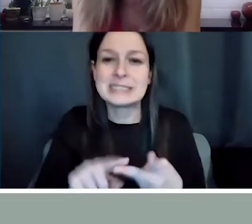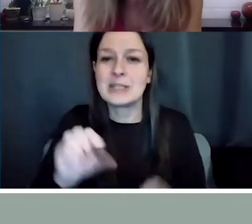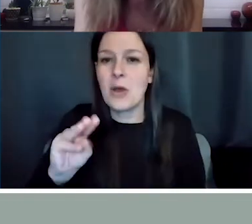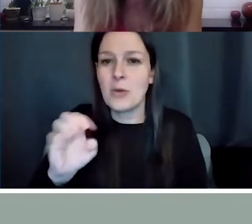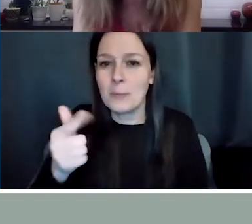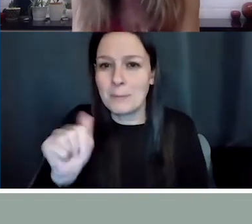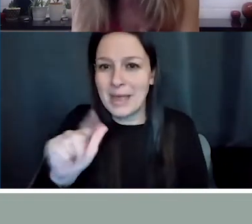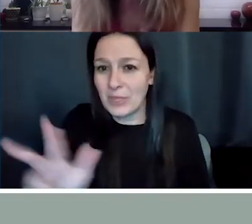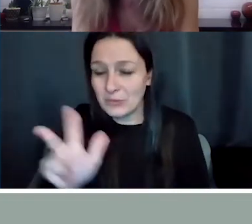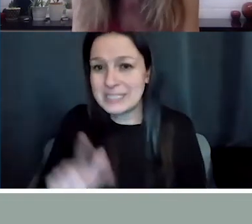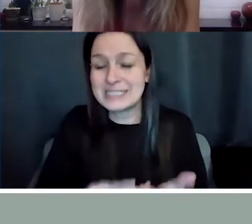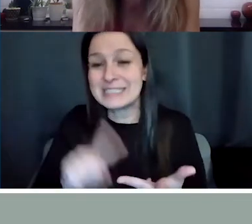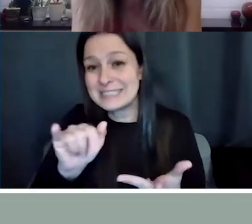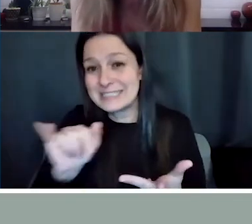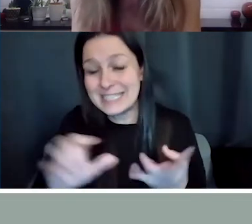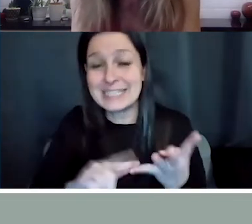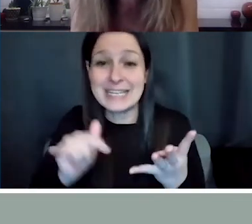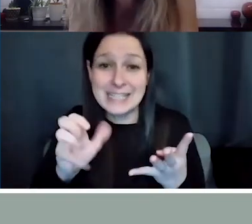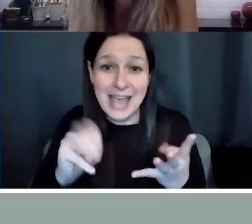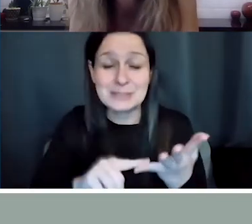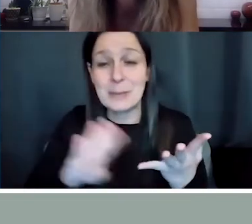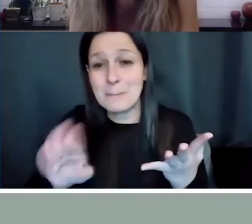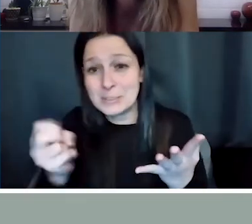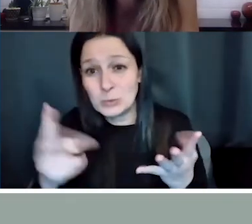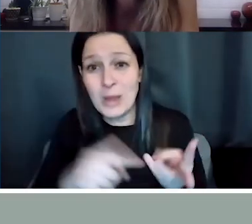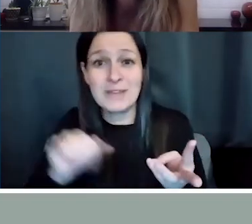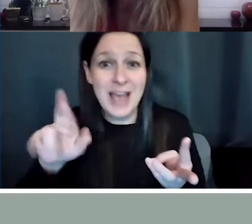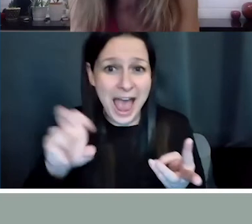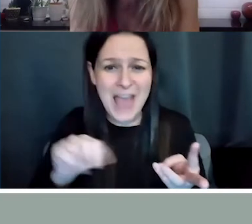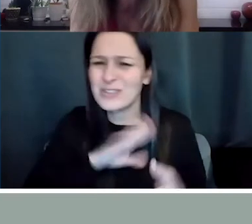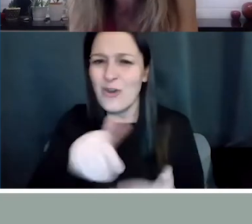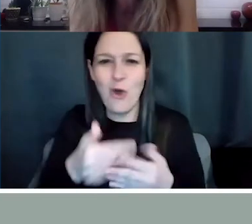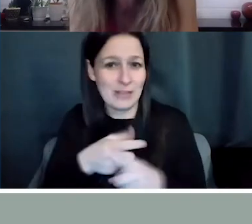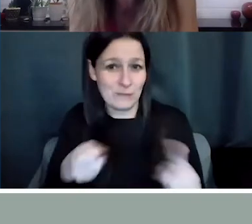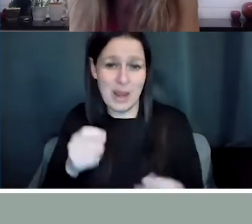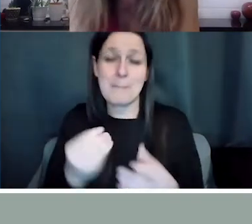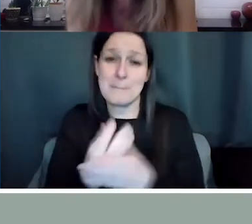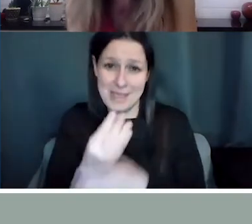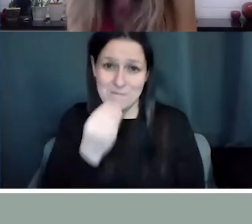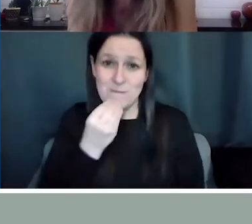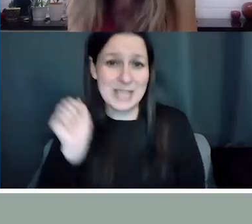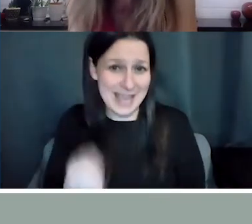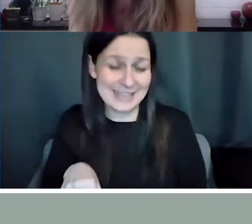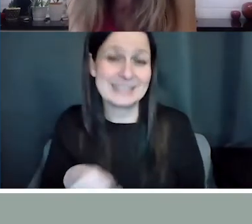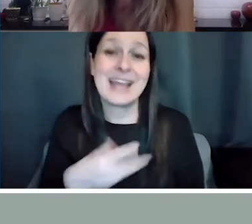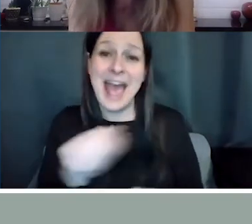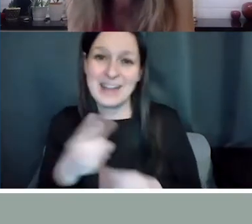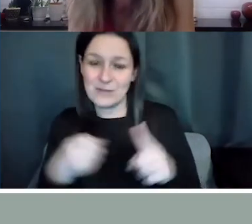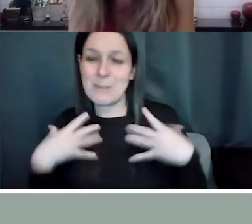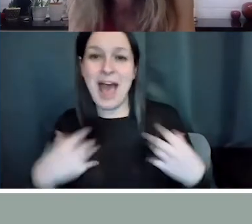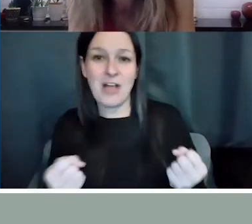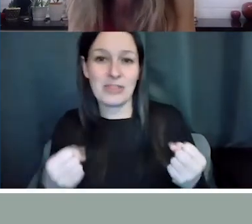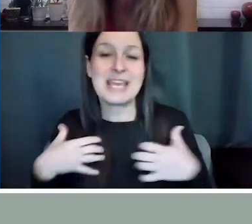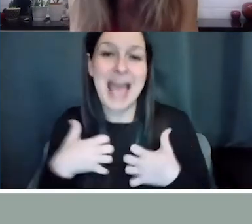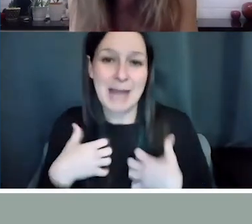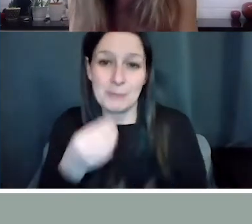zinc, calcium, B12, iron. All of these are available to you from plant foods and from healthy animal